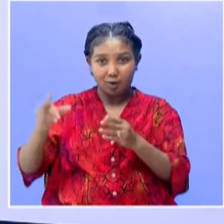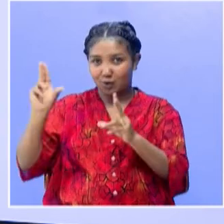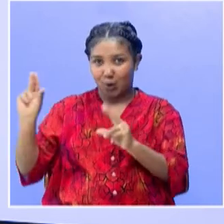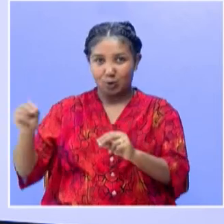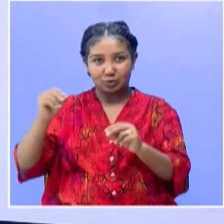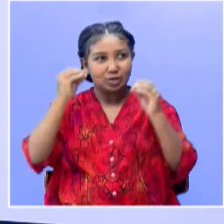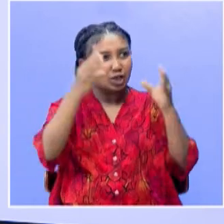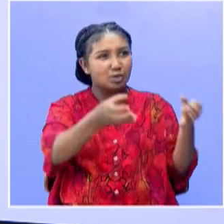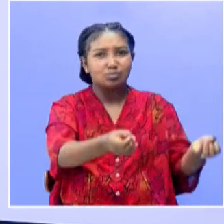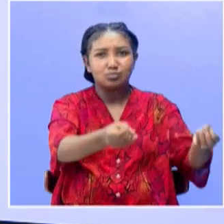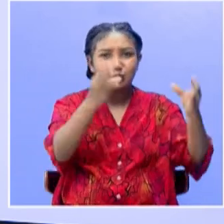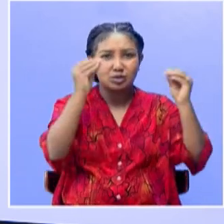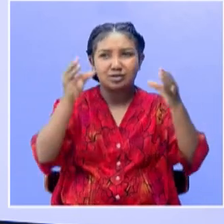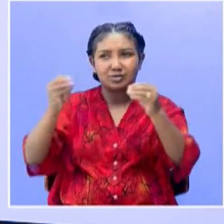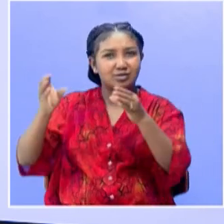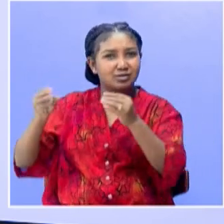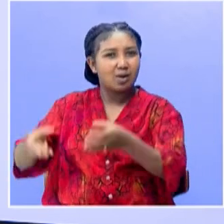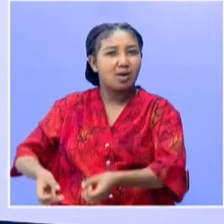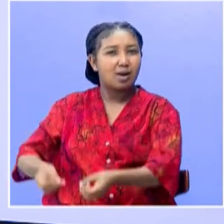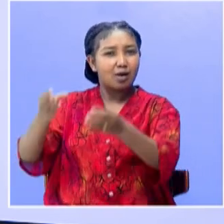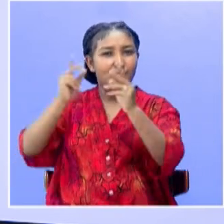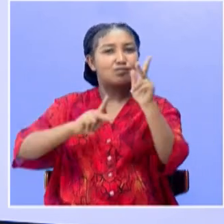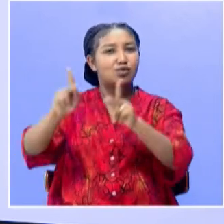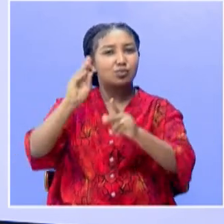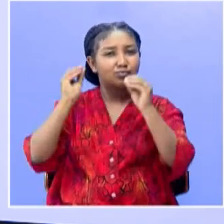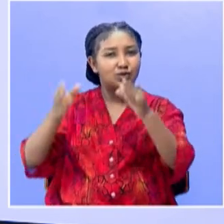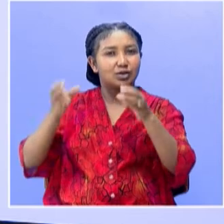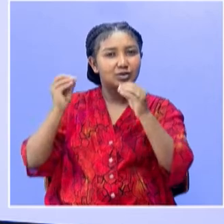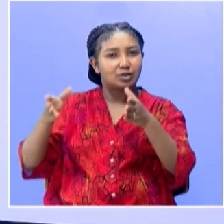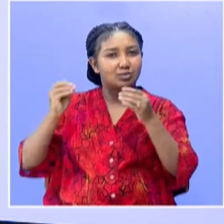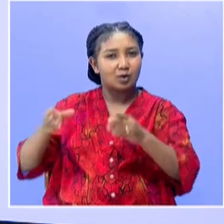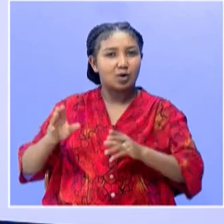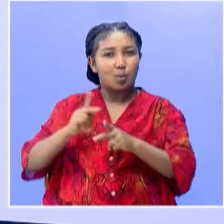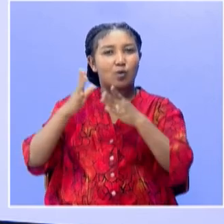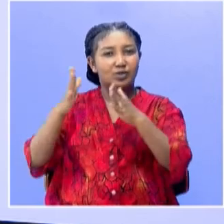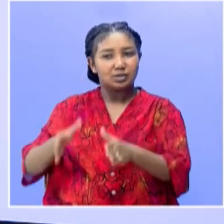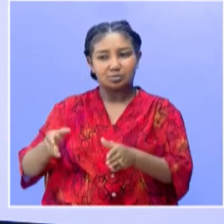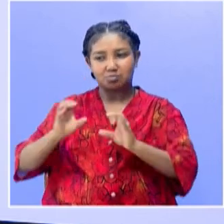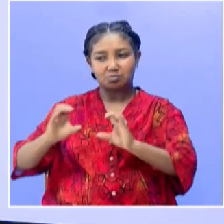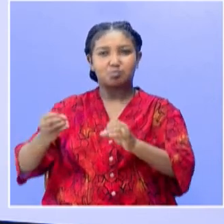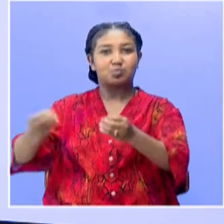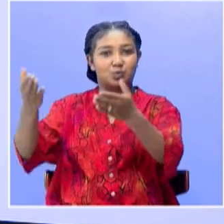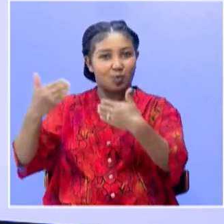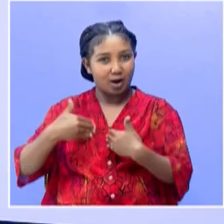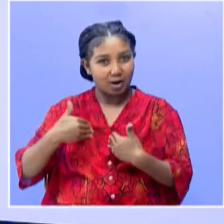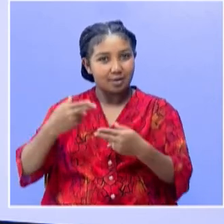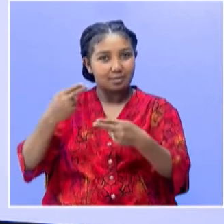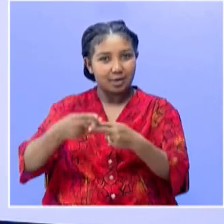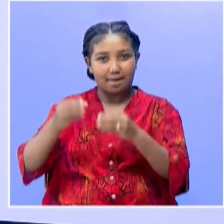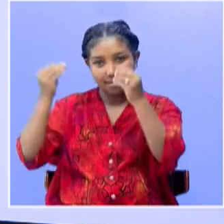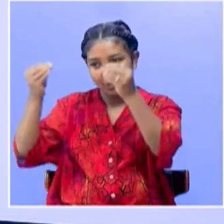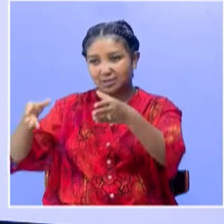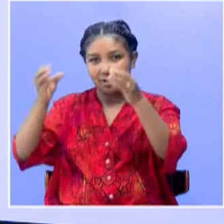not. Yes? There are a lot of people that has the profession of teaching and called by that